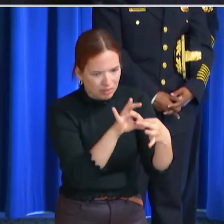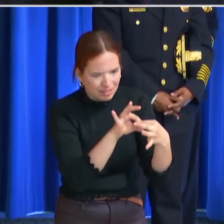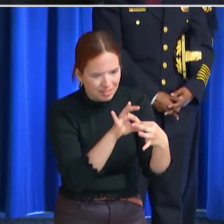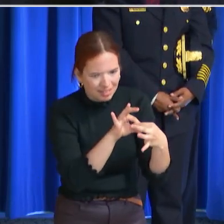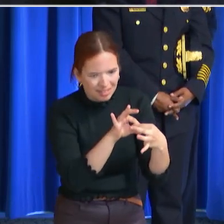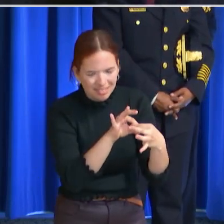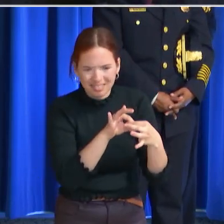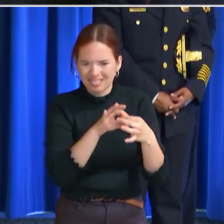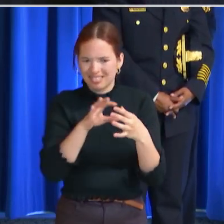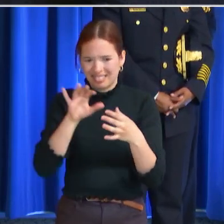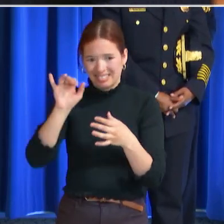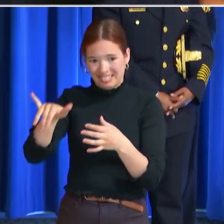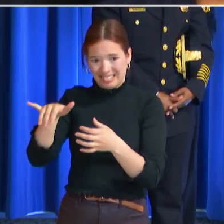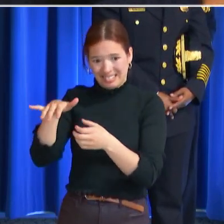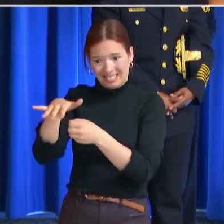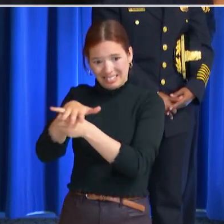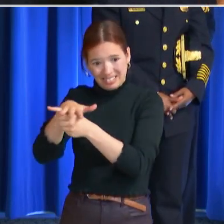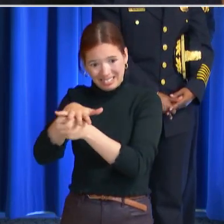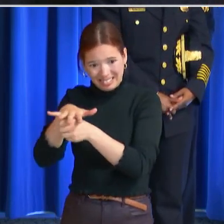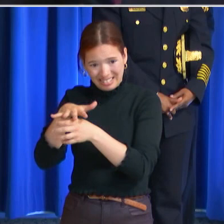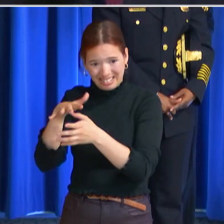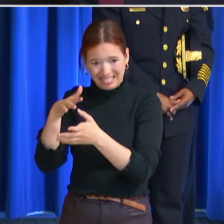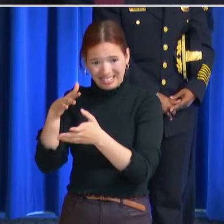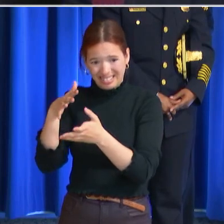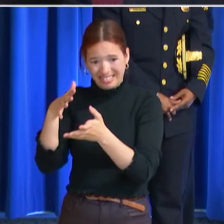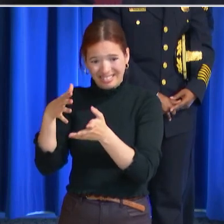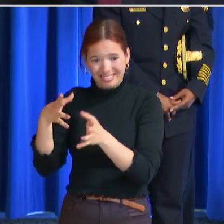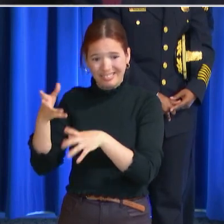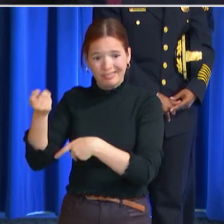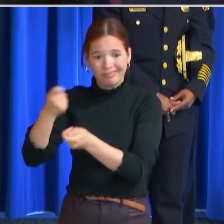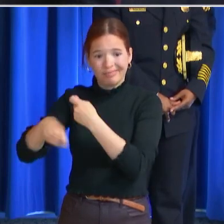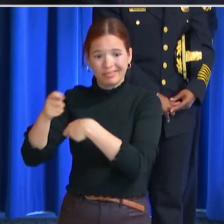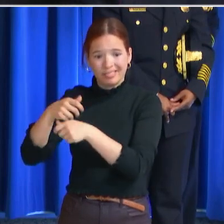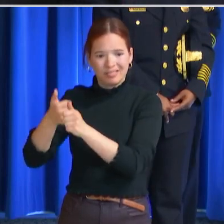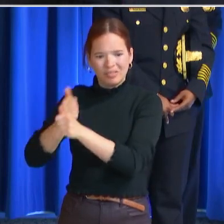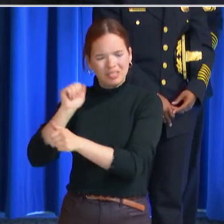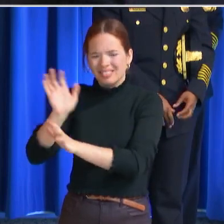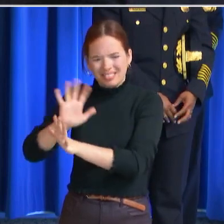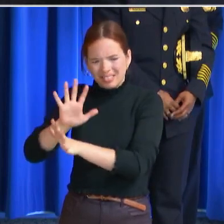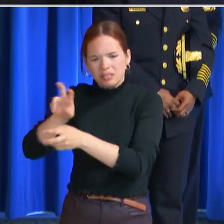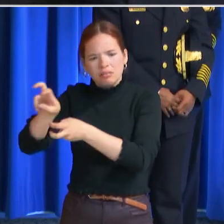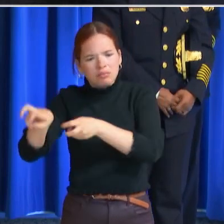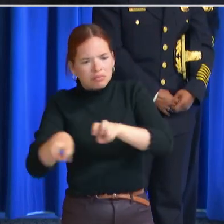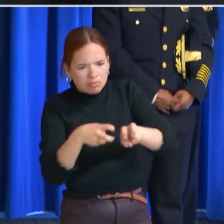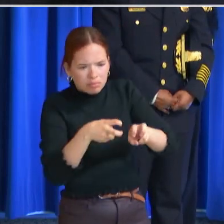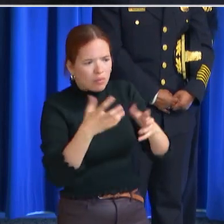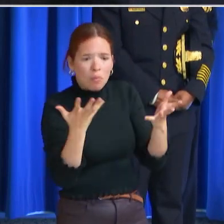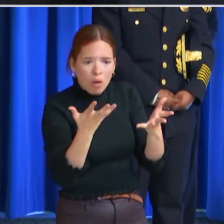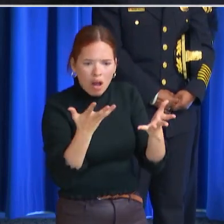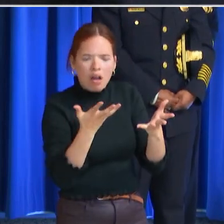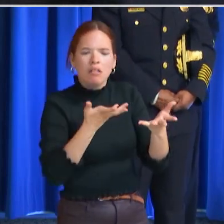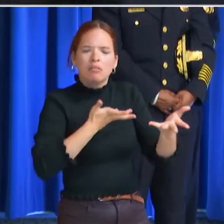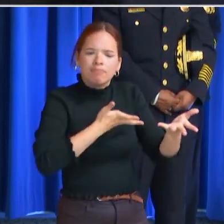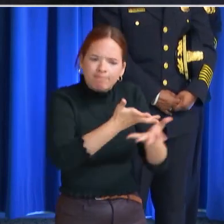where we may appear to be transactional, we want to move to a space where we're relational with the communities that we